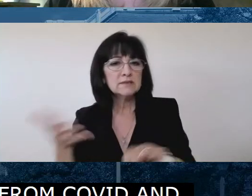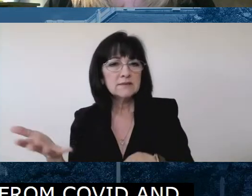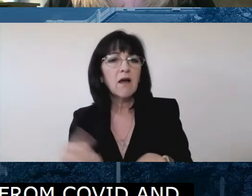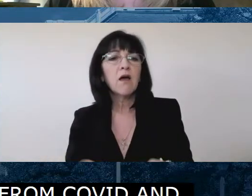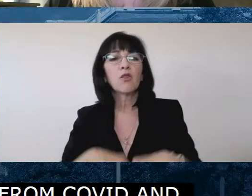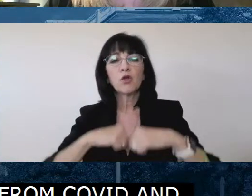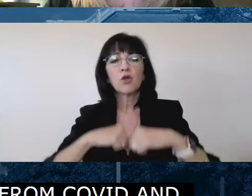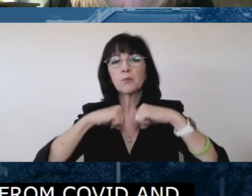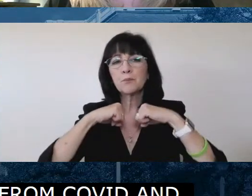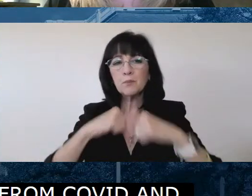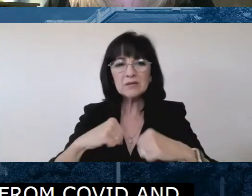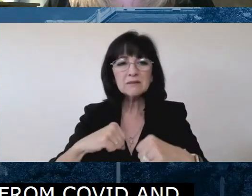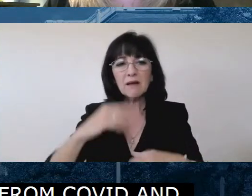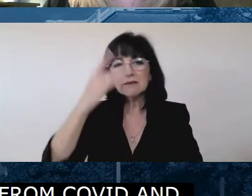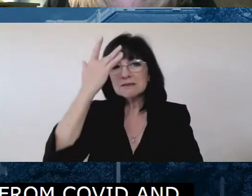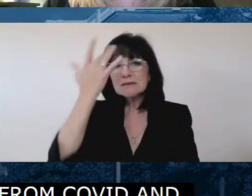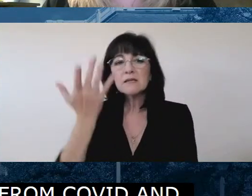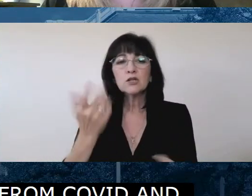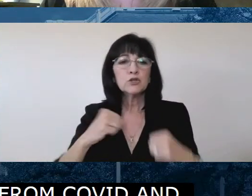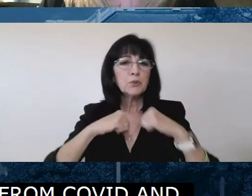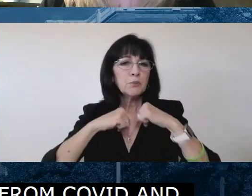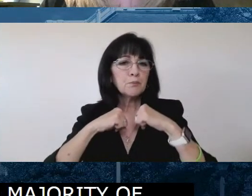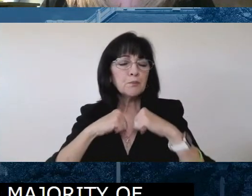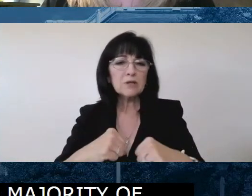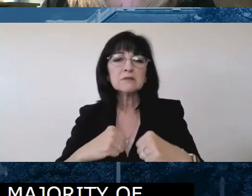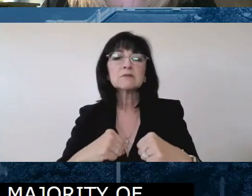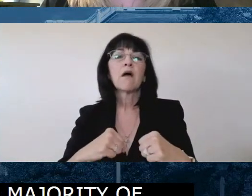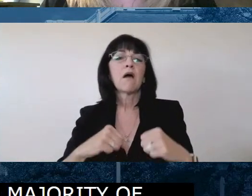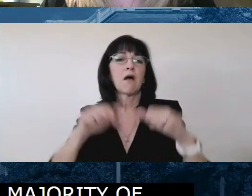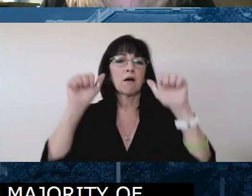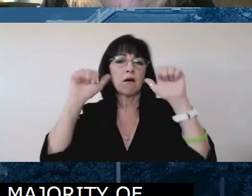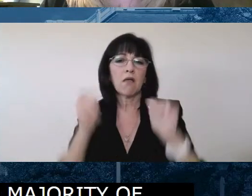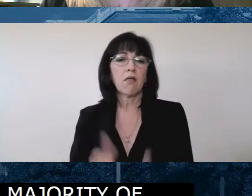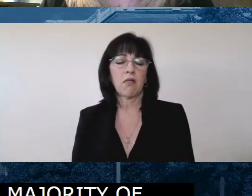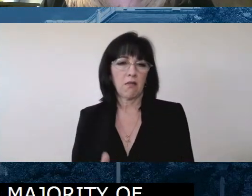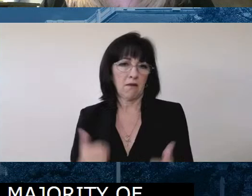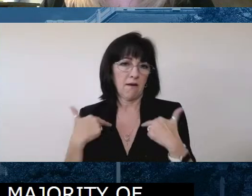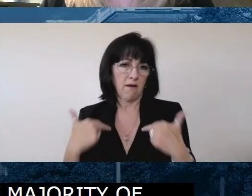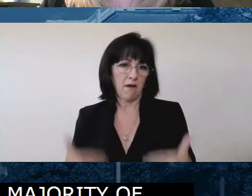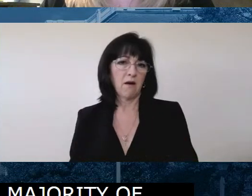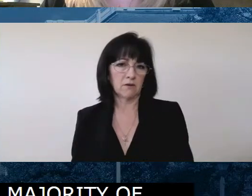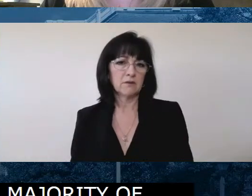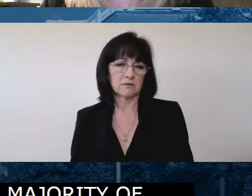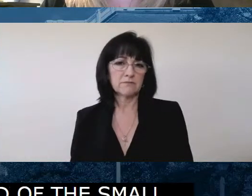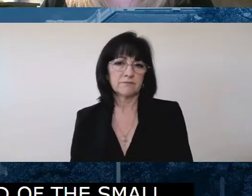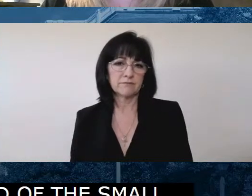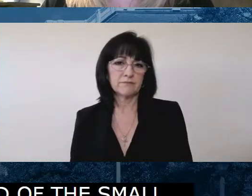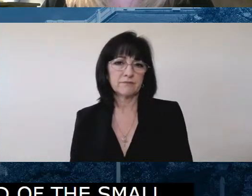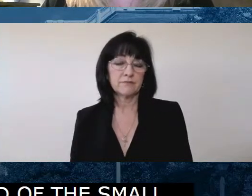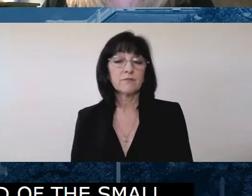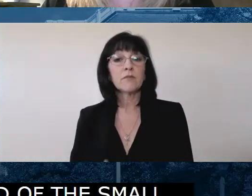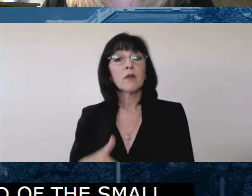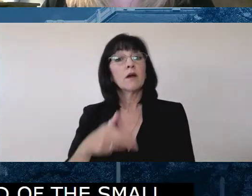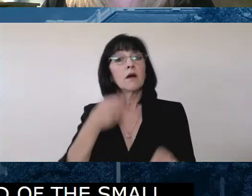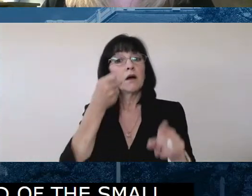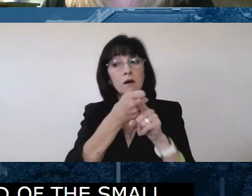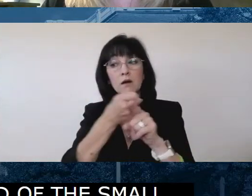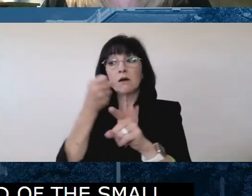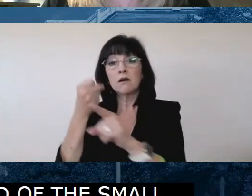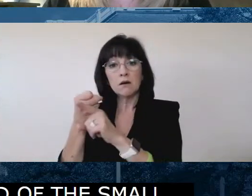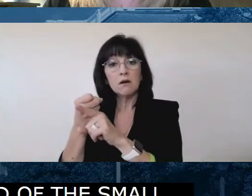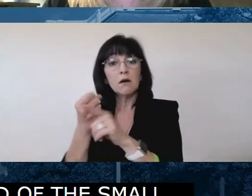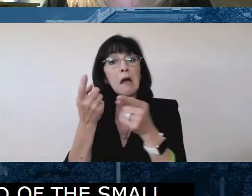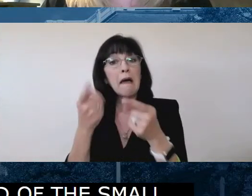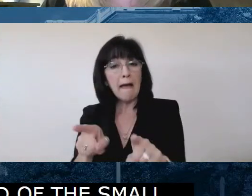are happening in the unvaccinated. Of the small number of infections that happen among fully